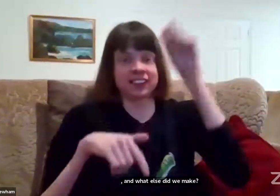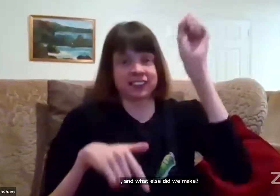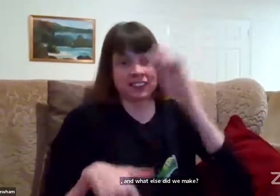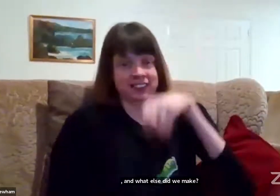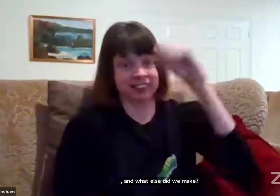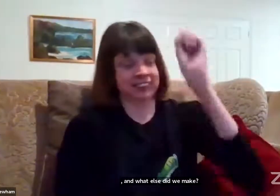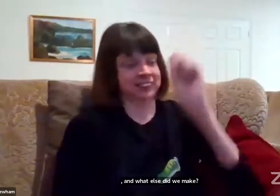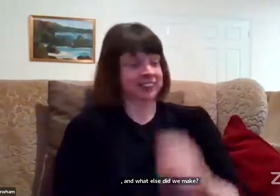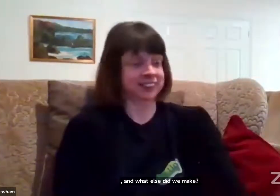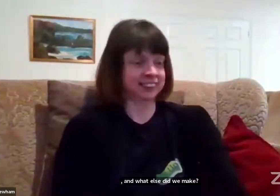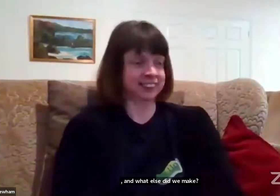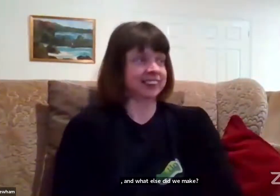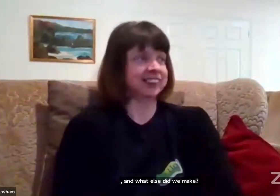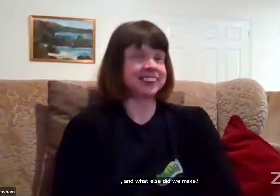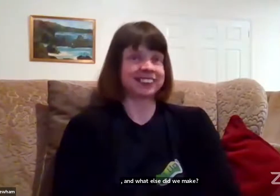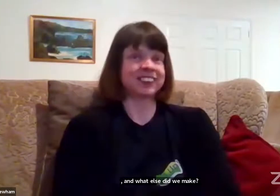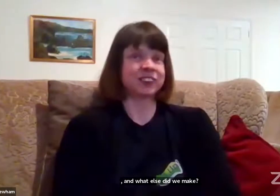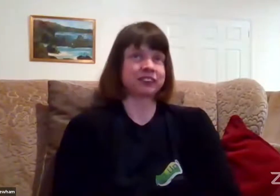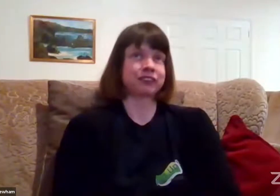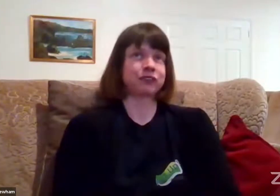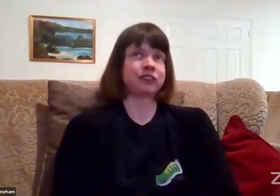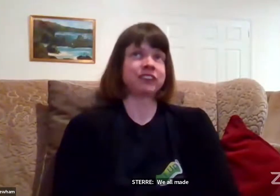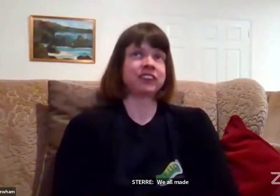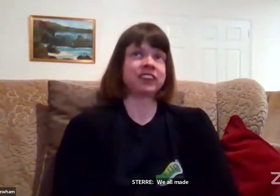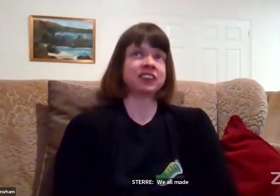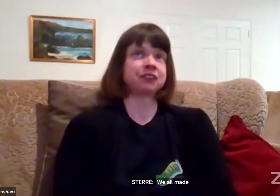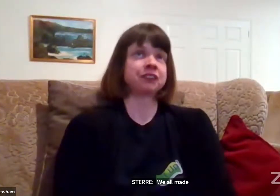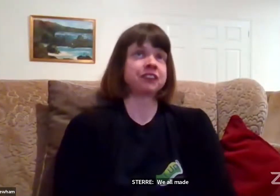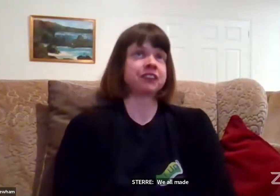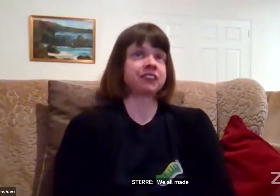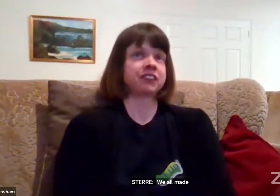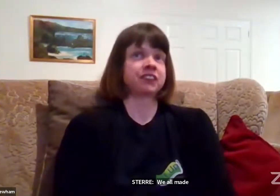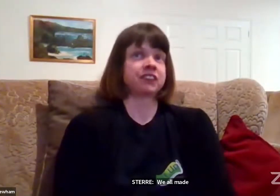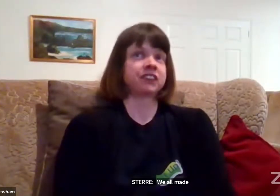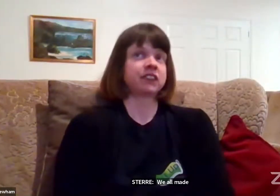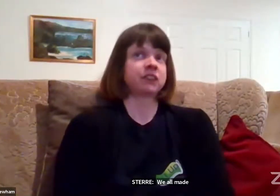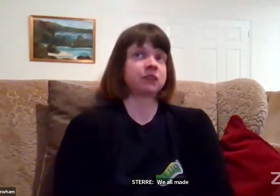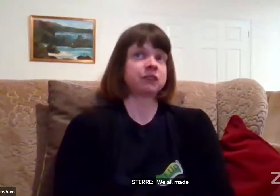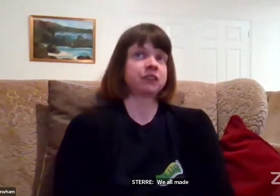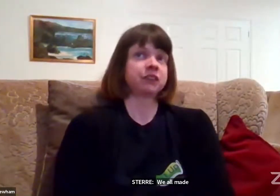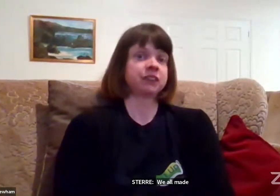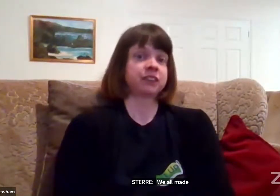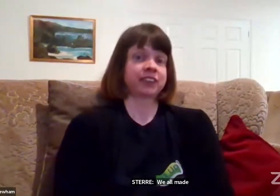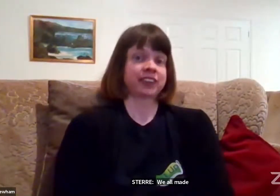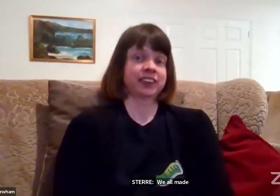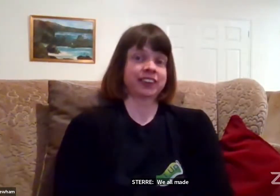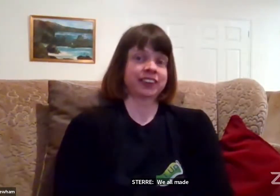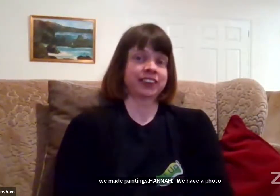made paintings. We have a photo of us.